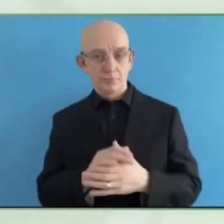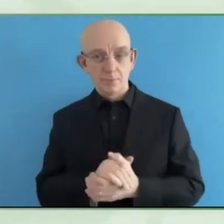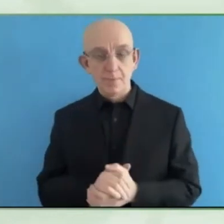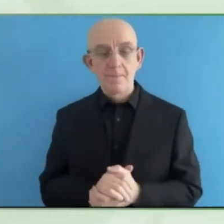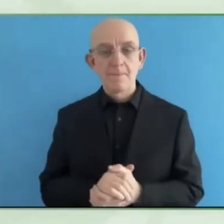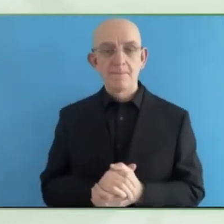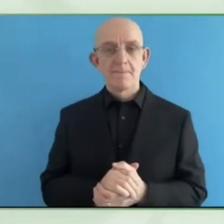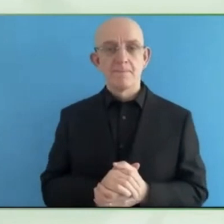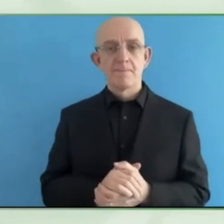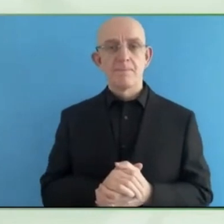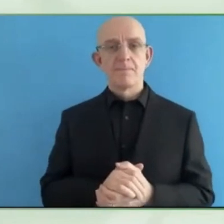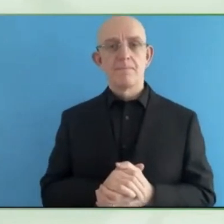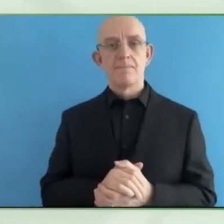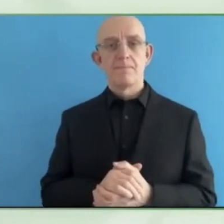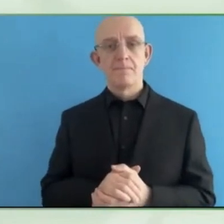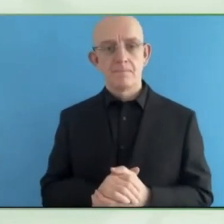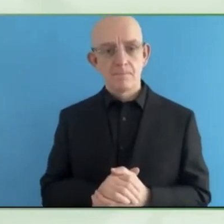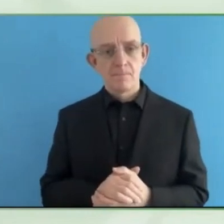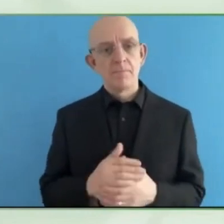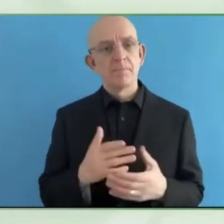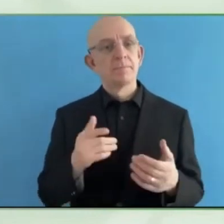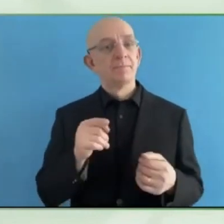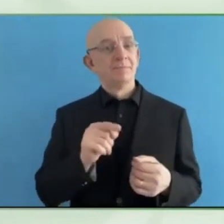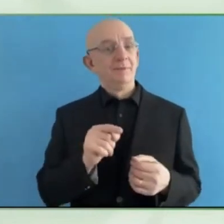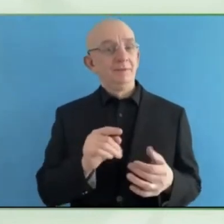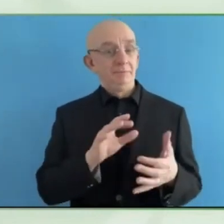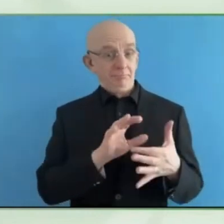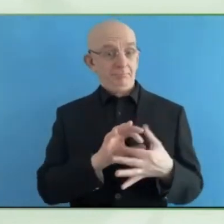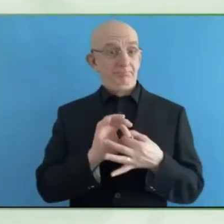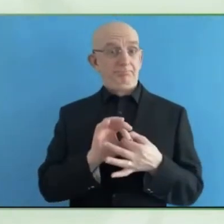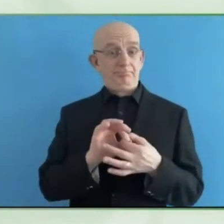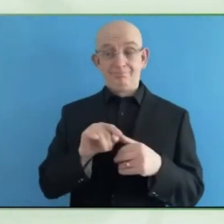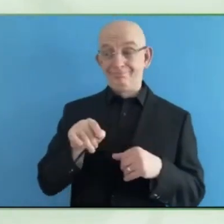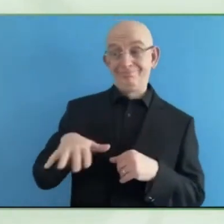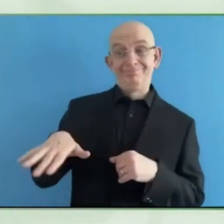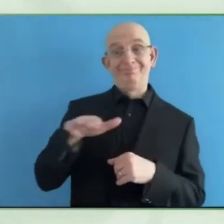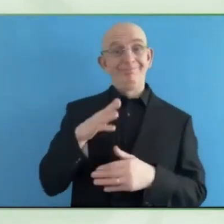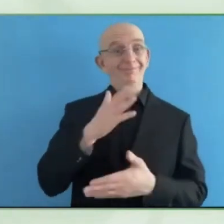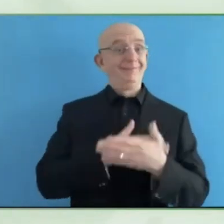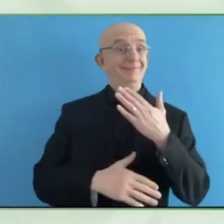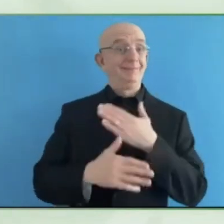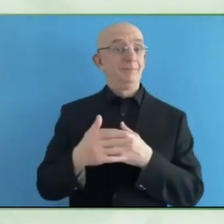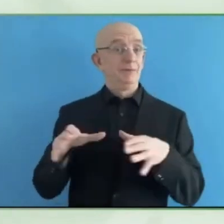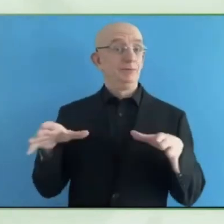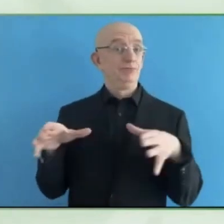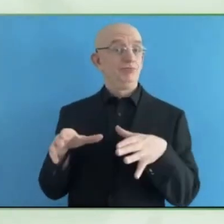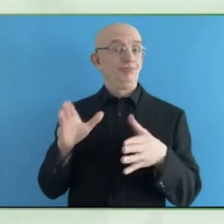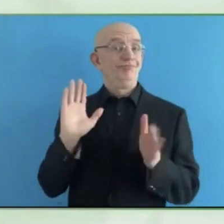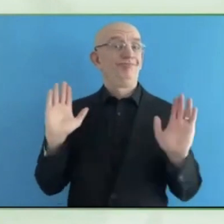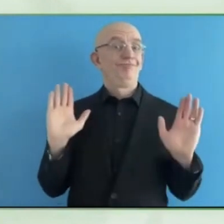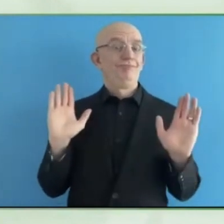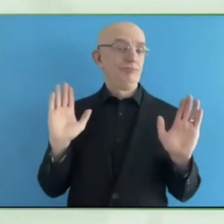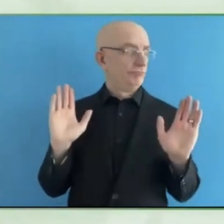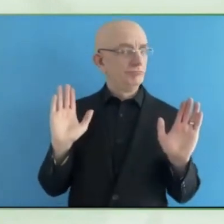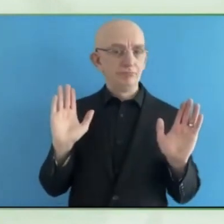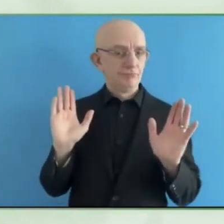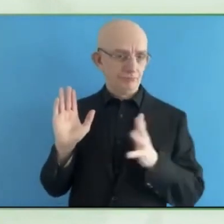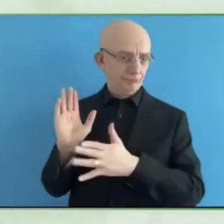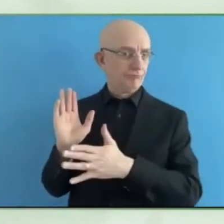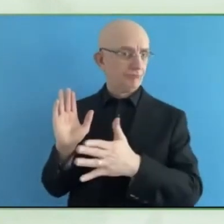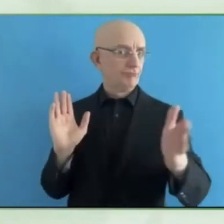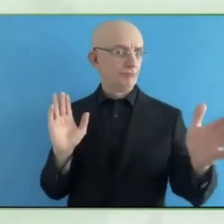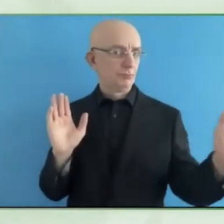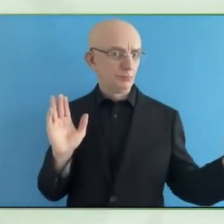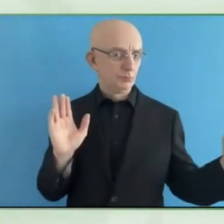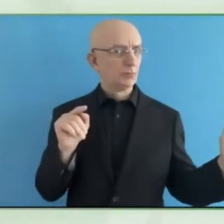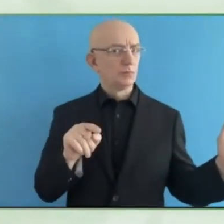have a different approach. We are approaching the topic from a different angle. Despite the fact that we are a telecom